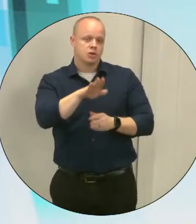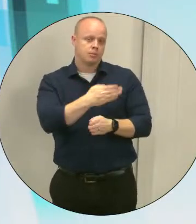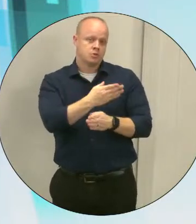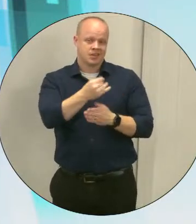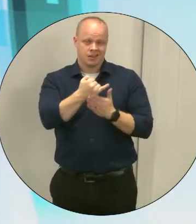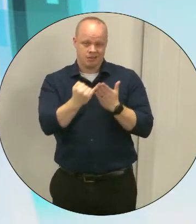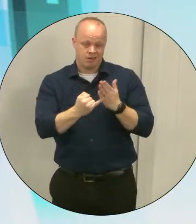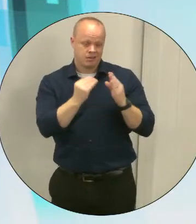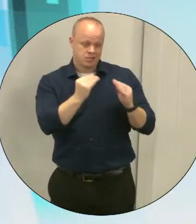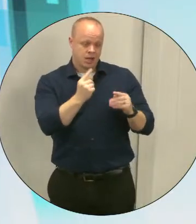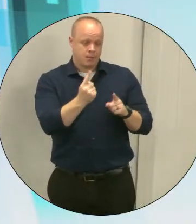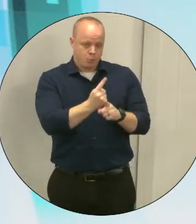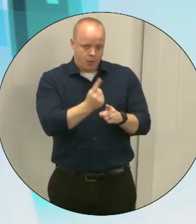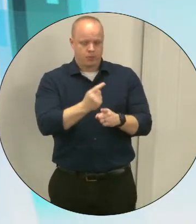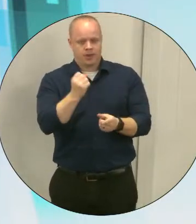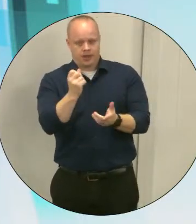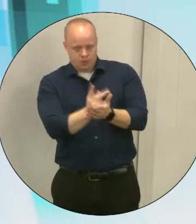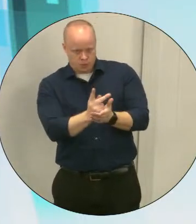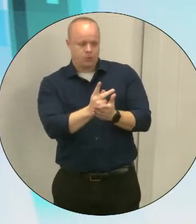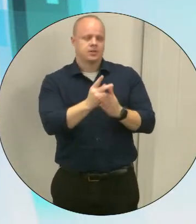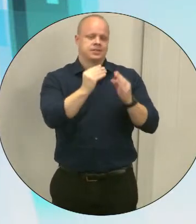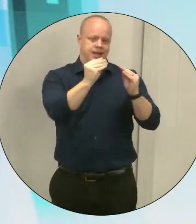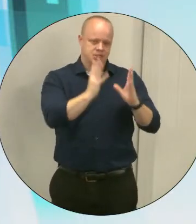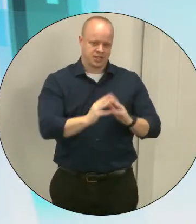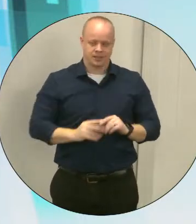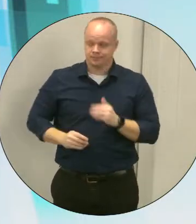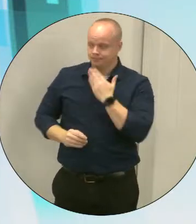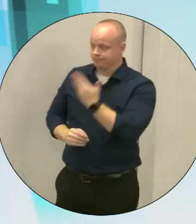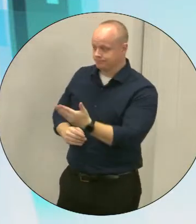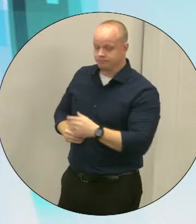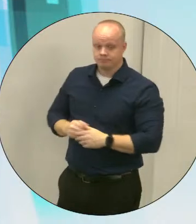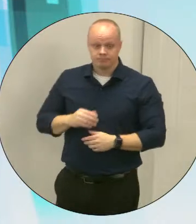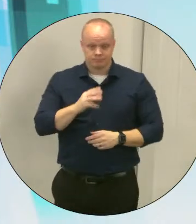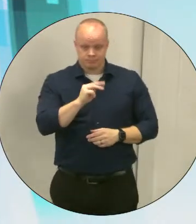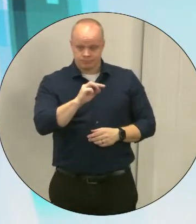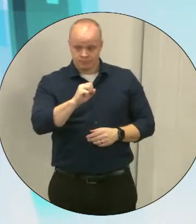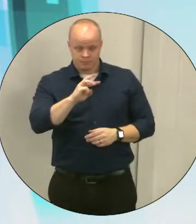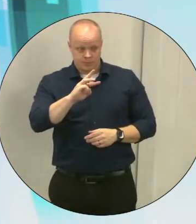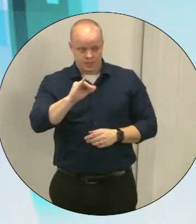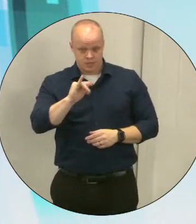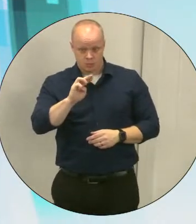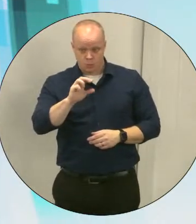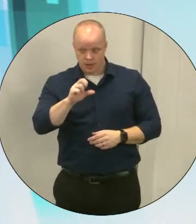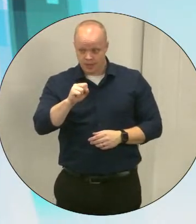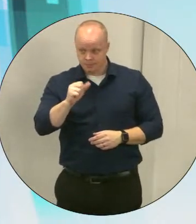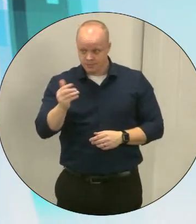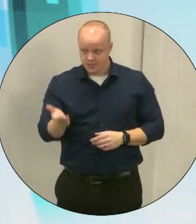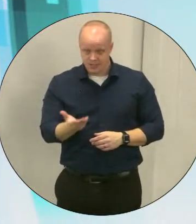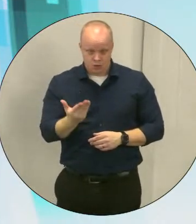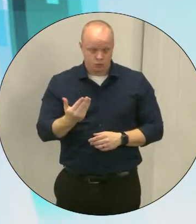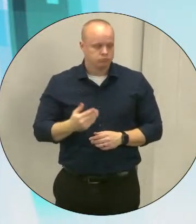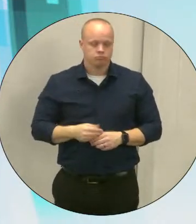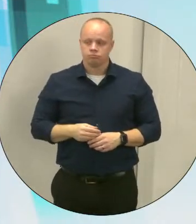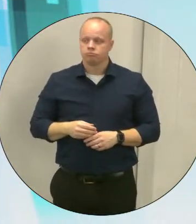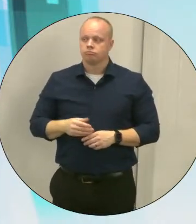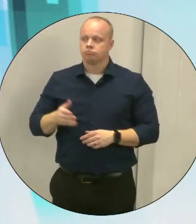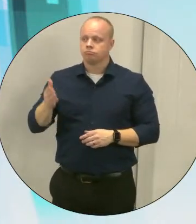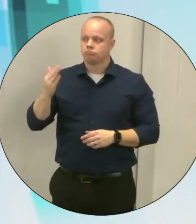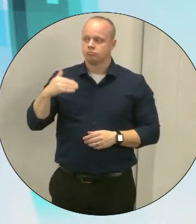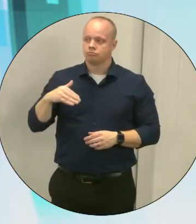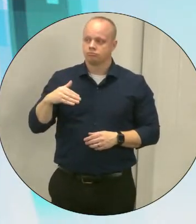licensed educators. Thank you. Thank you. Ms. Williams, are you still here? Nope. How